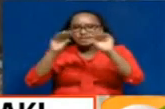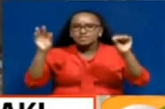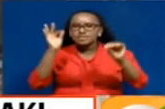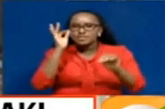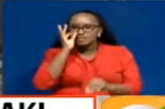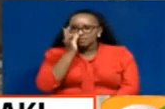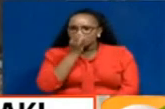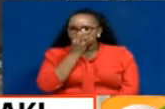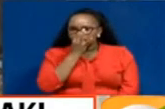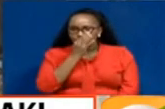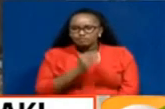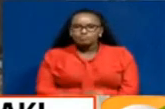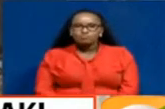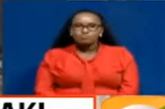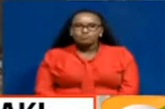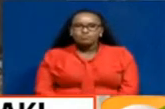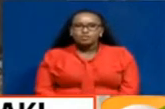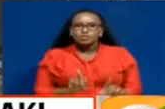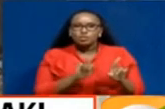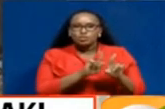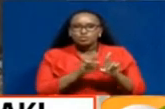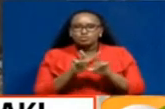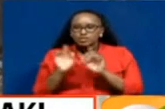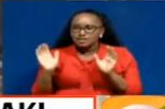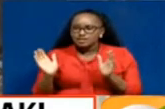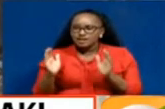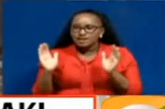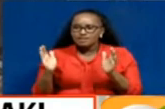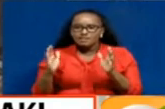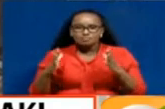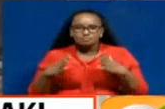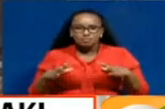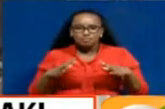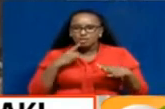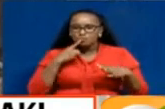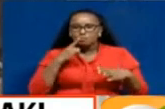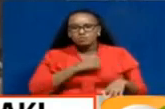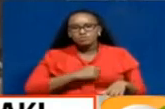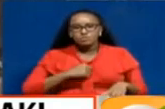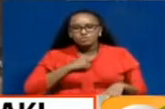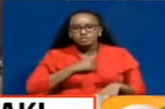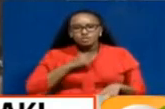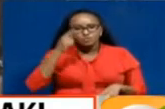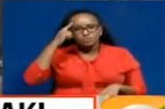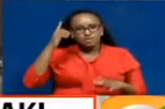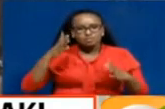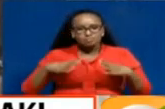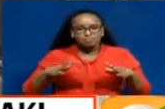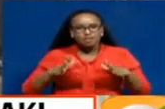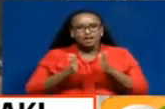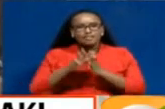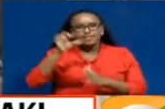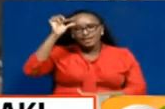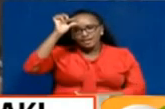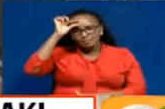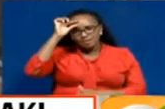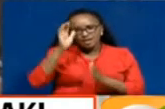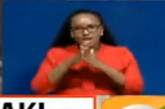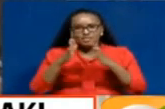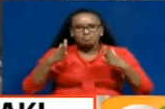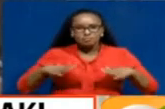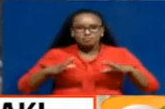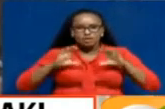Mwai Kibaki and convey the heartfelt condolences of the people and government of Ethiopia